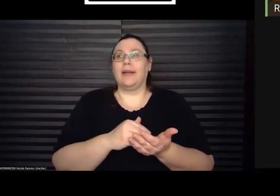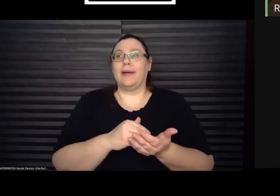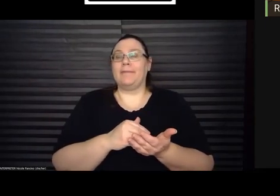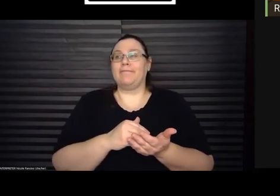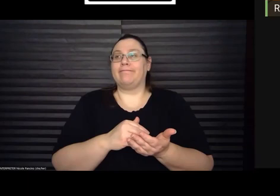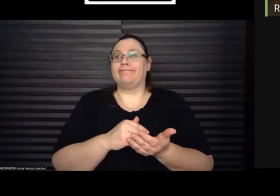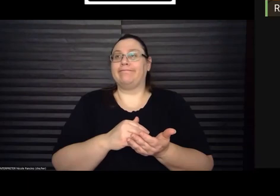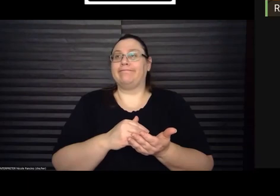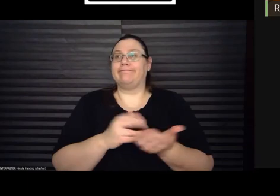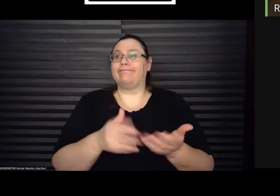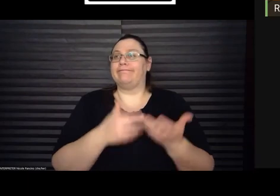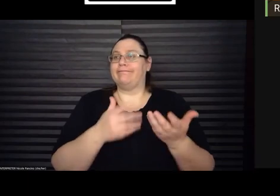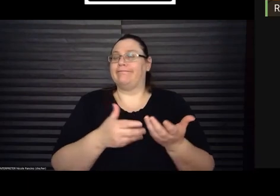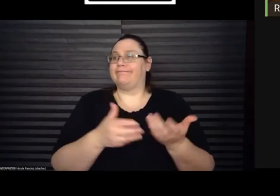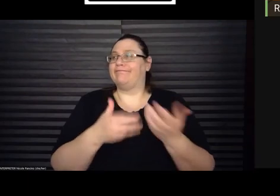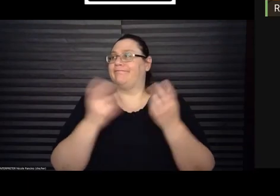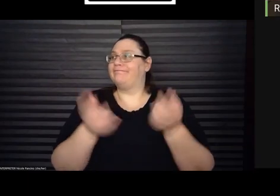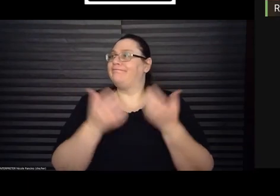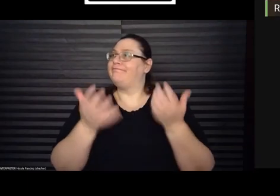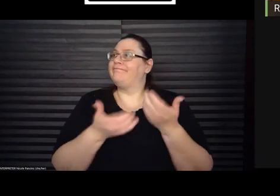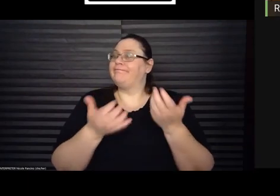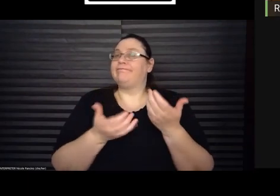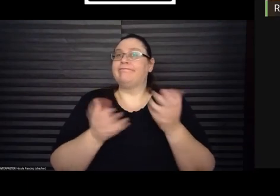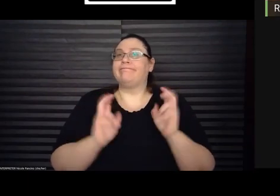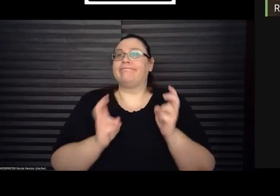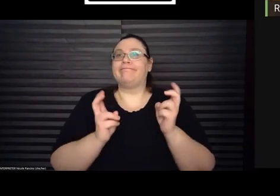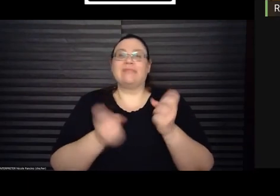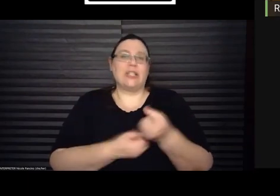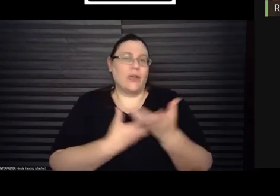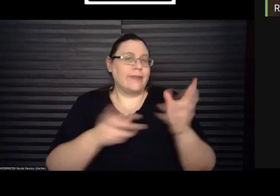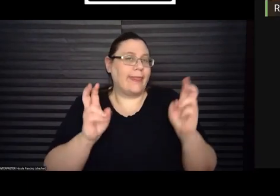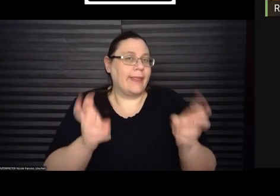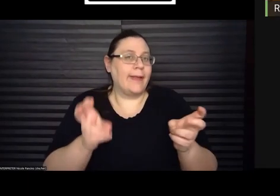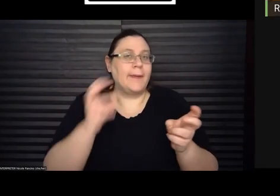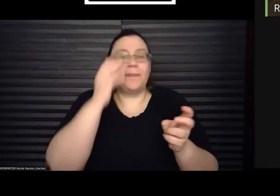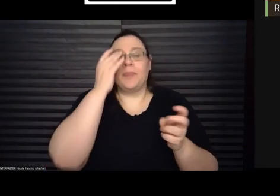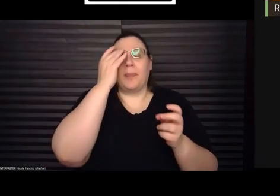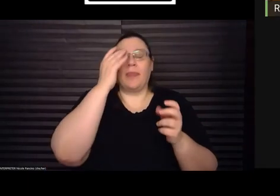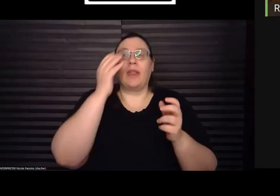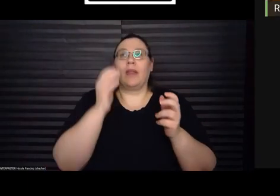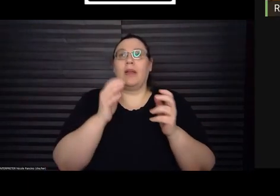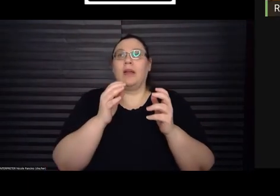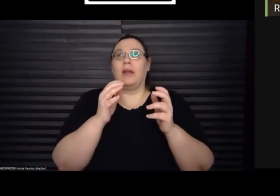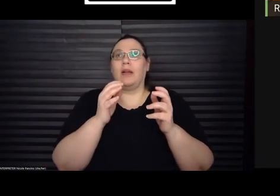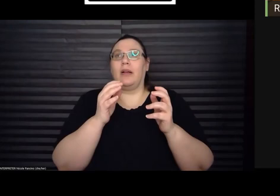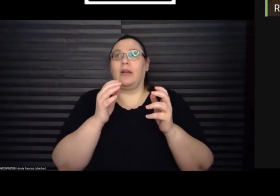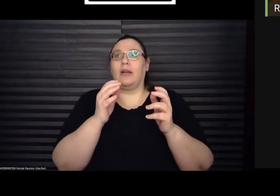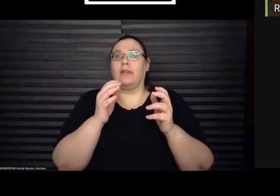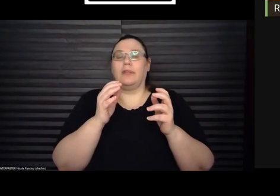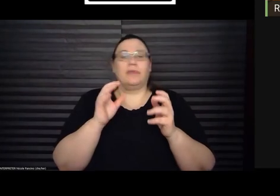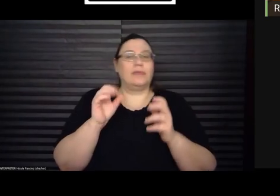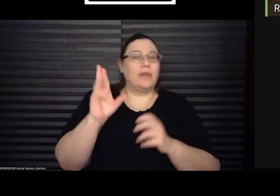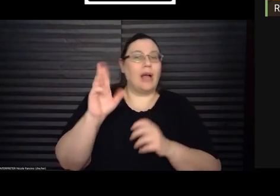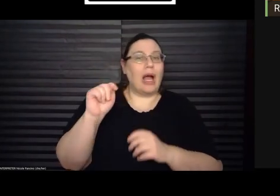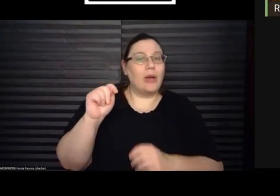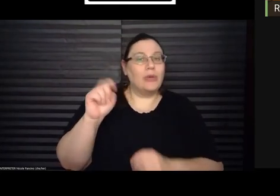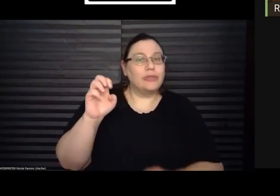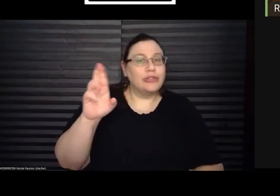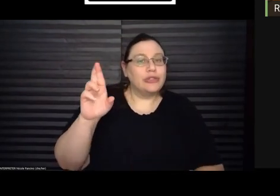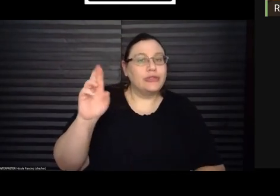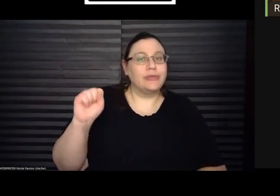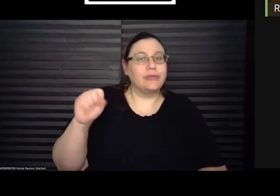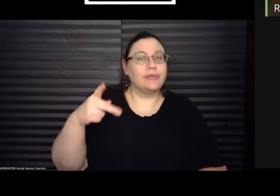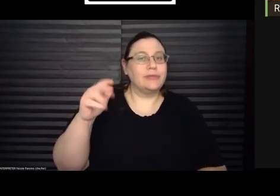know, this whole kind of sort of theme of, you know, of outer space,